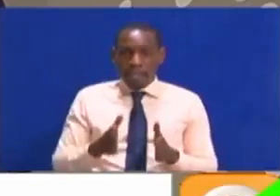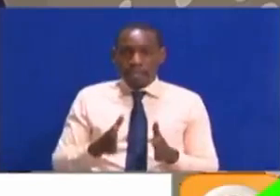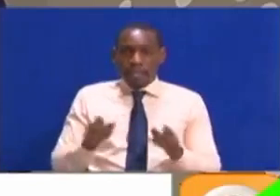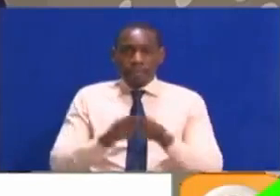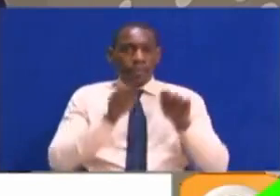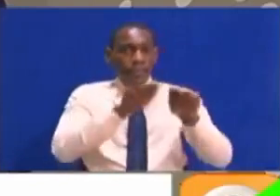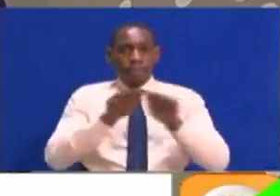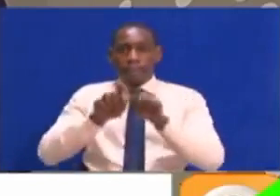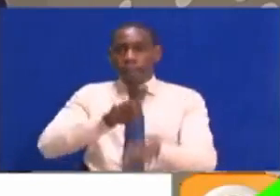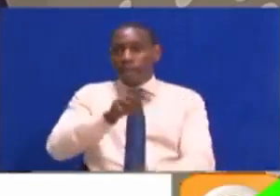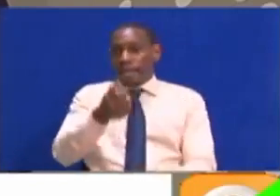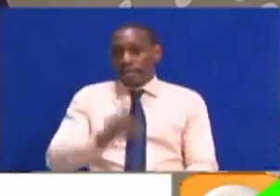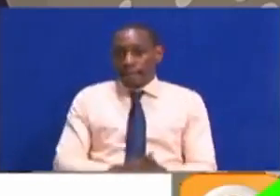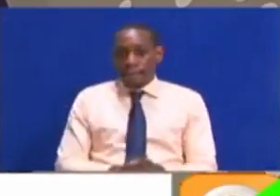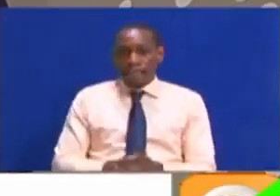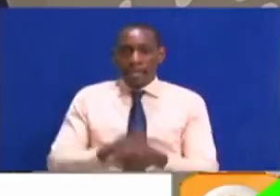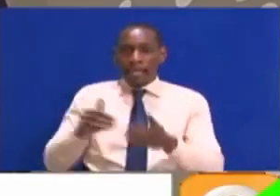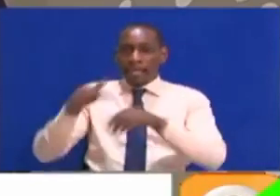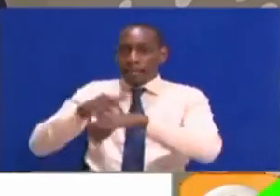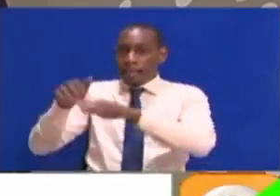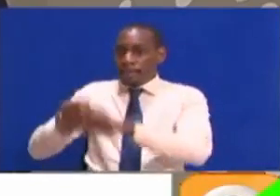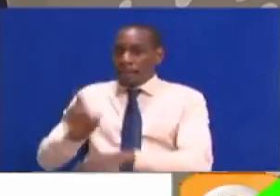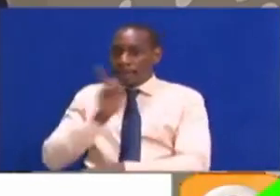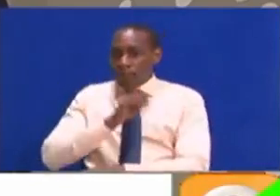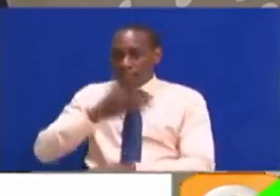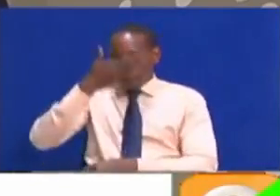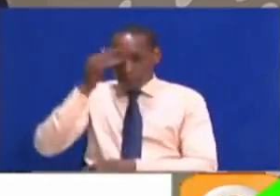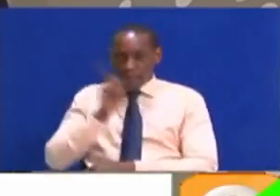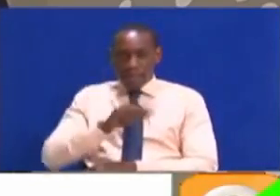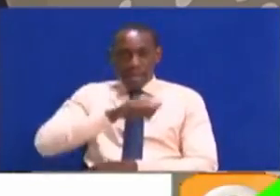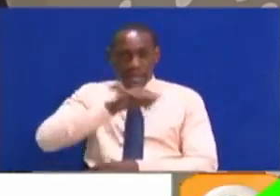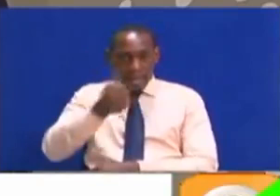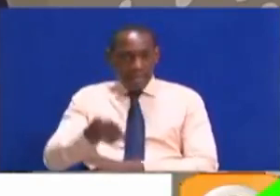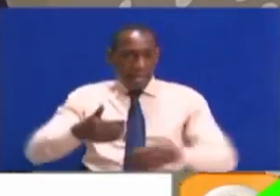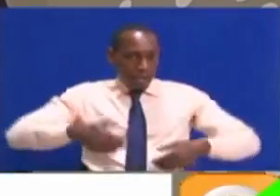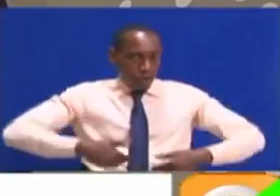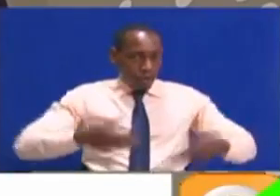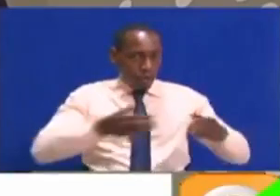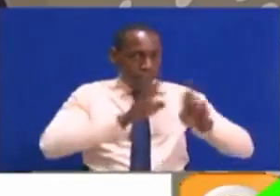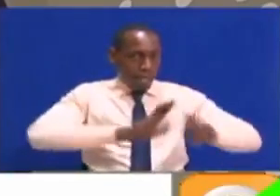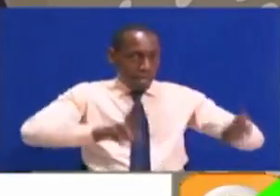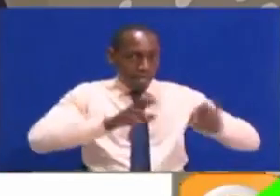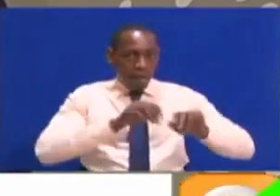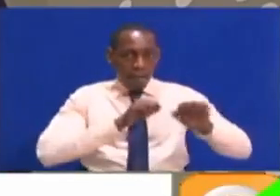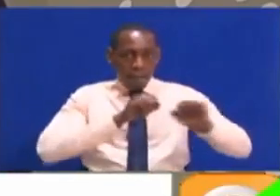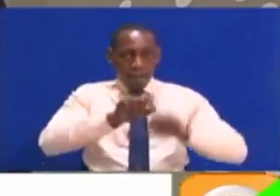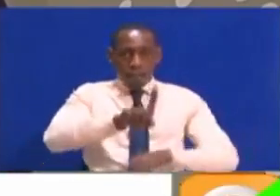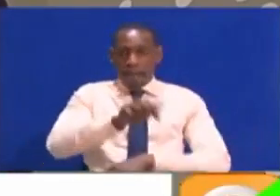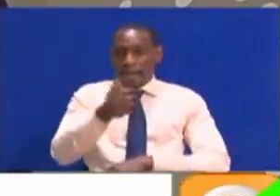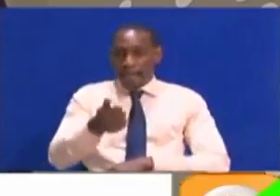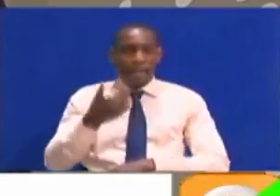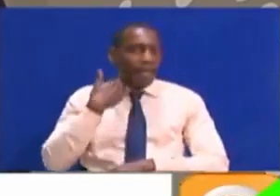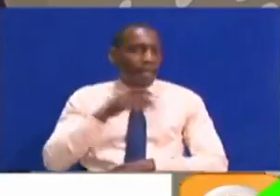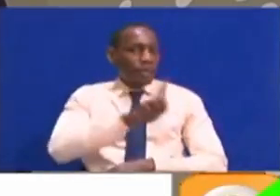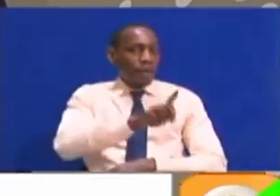of blame game. Once they are buried and forgotten, another bunch of youngsters will be lined up to fight each other, hate